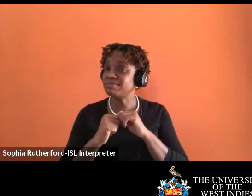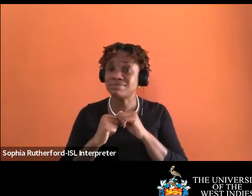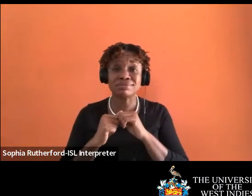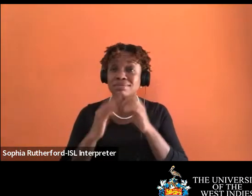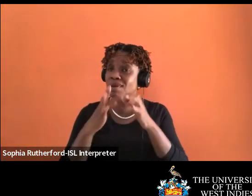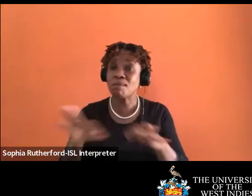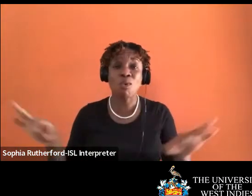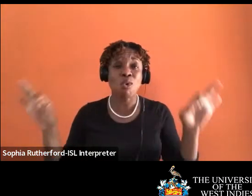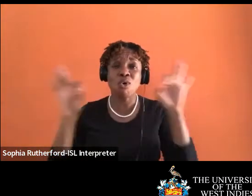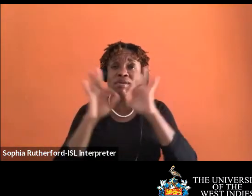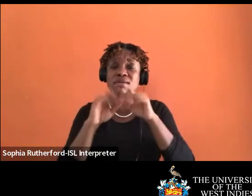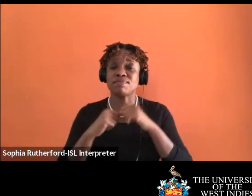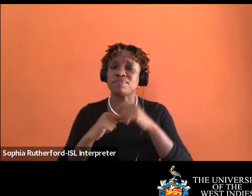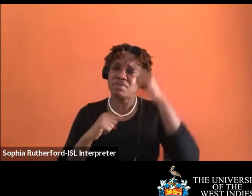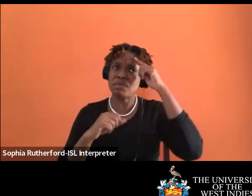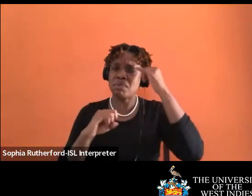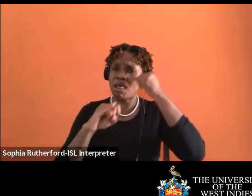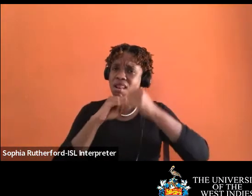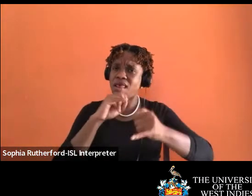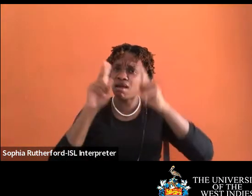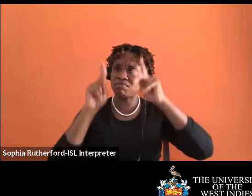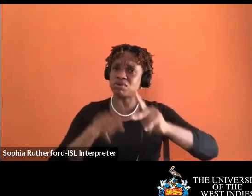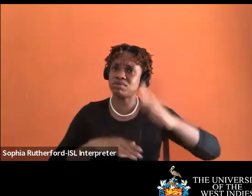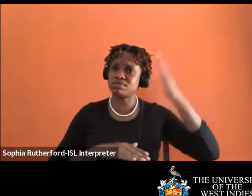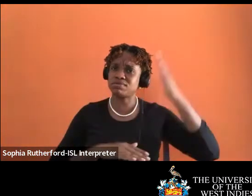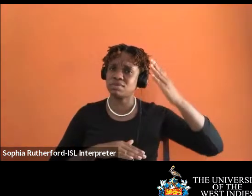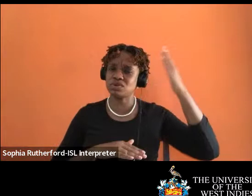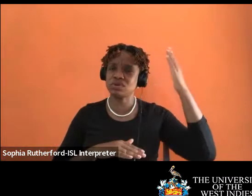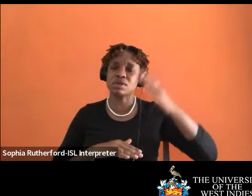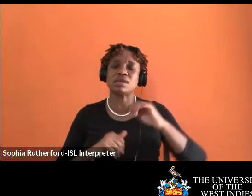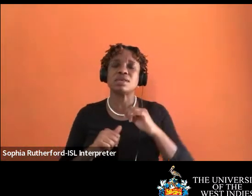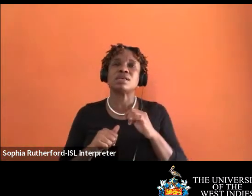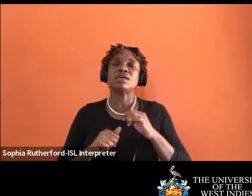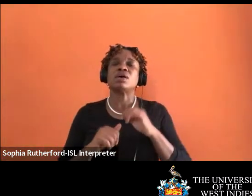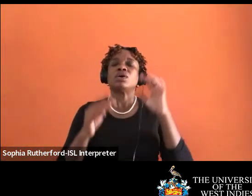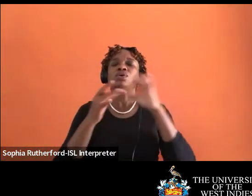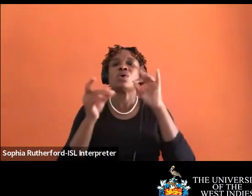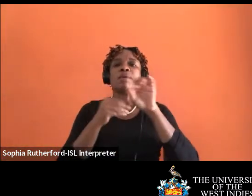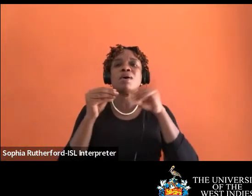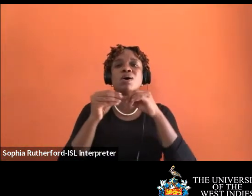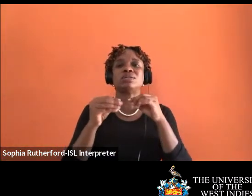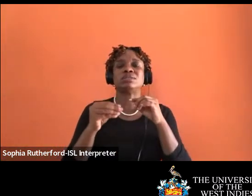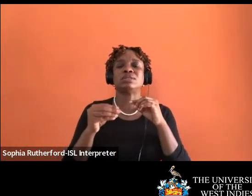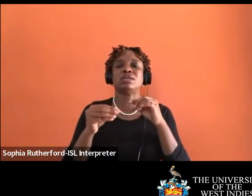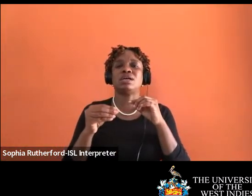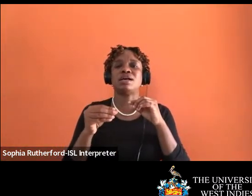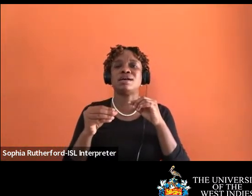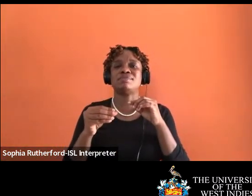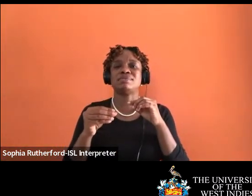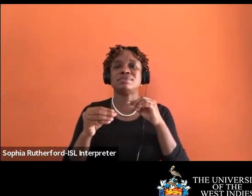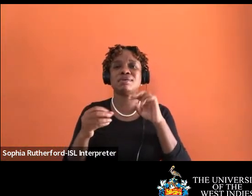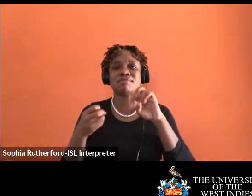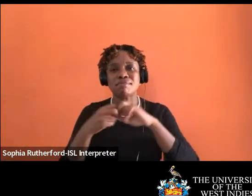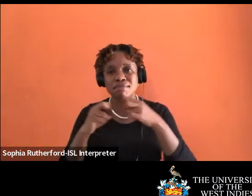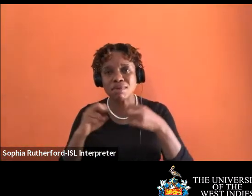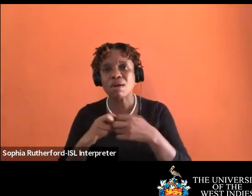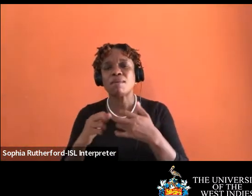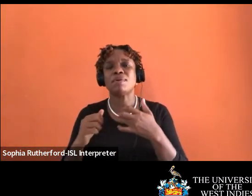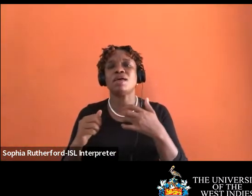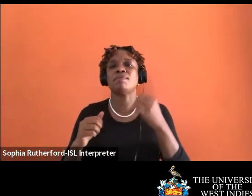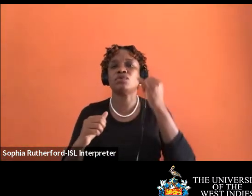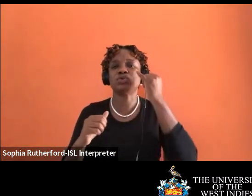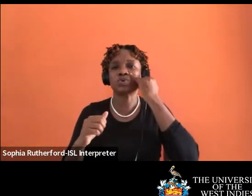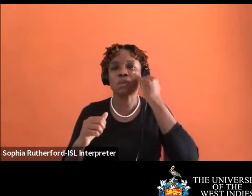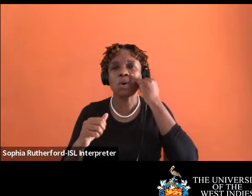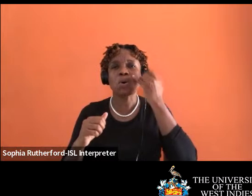presented. She had indicated the difficulty sometimes when there's a sensory disability,